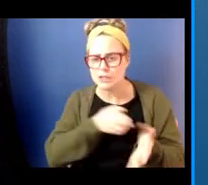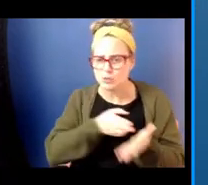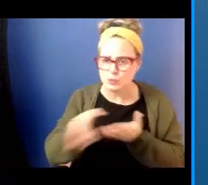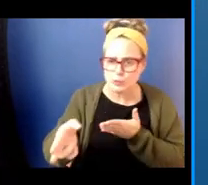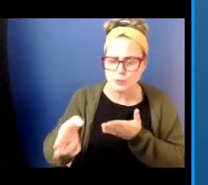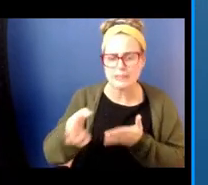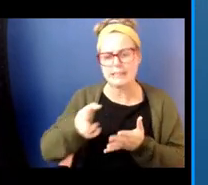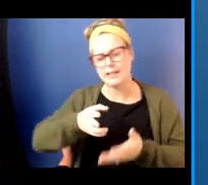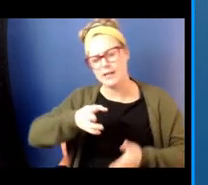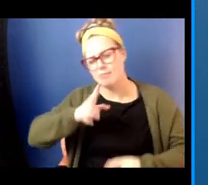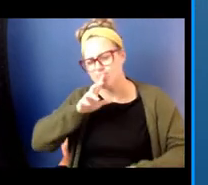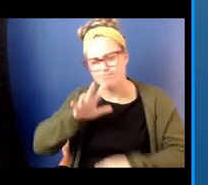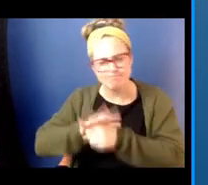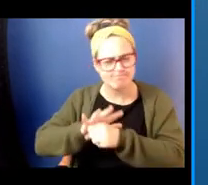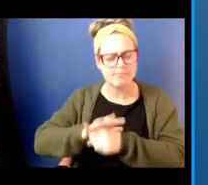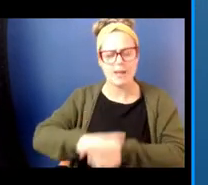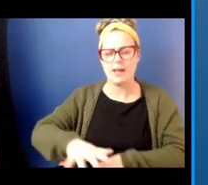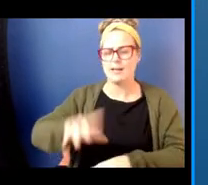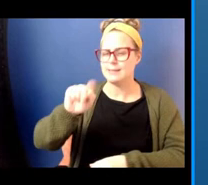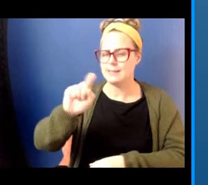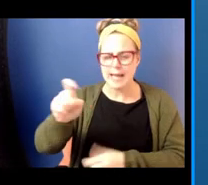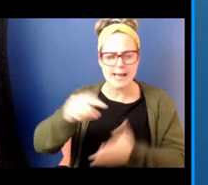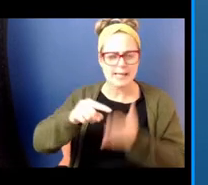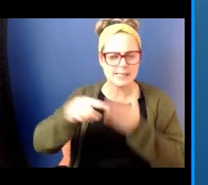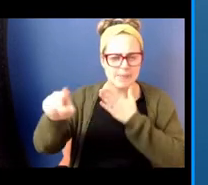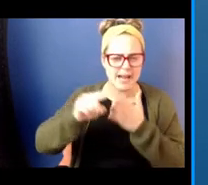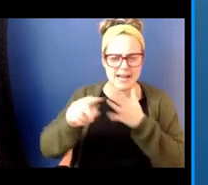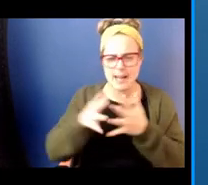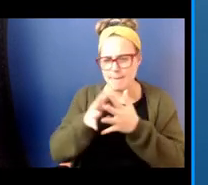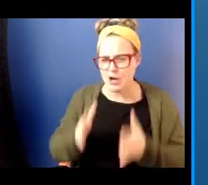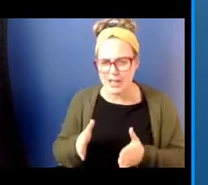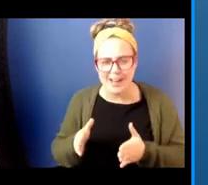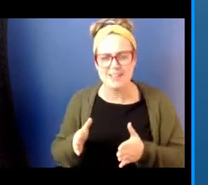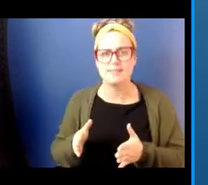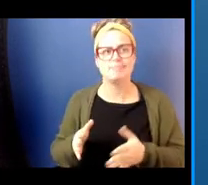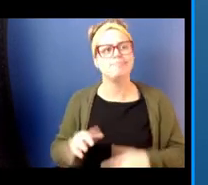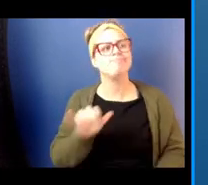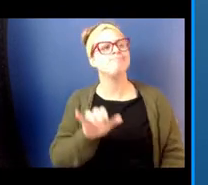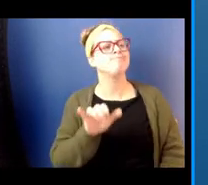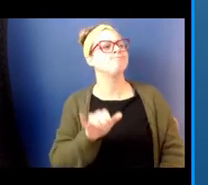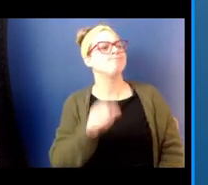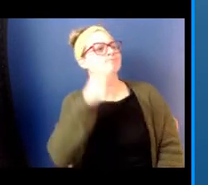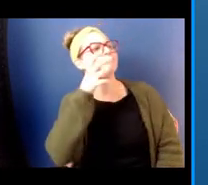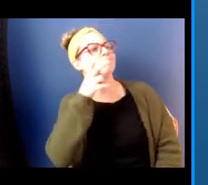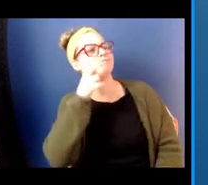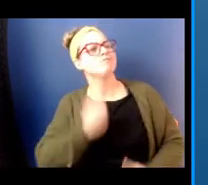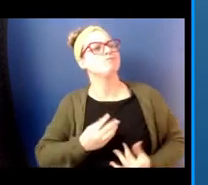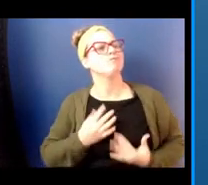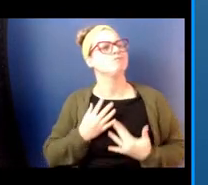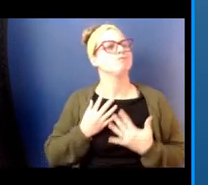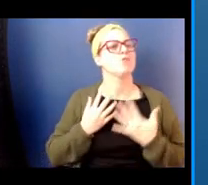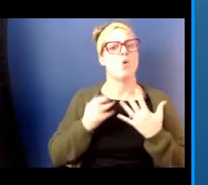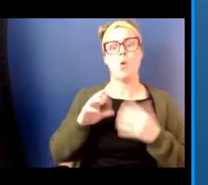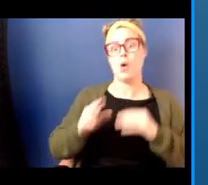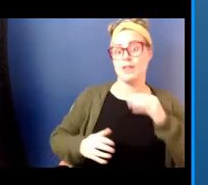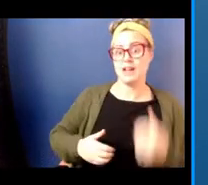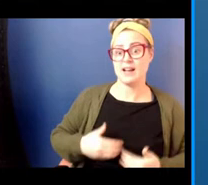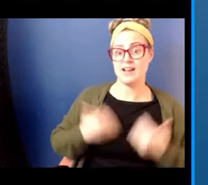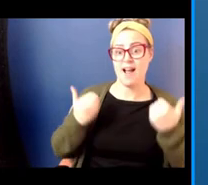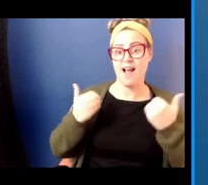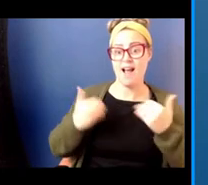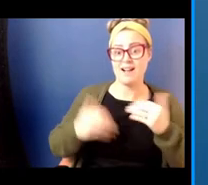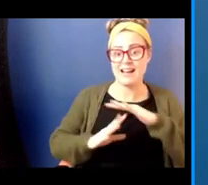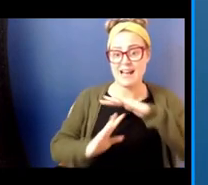is going to speak to that young immigrant who is now an American citizen and says yes I matter